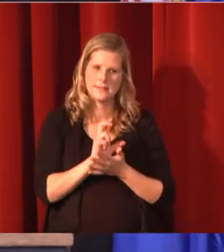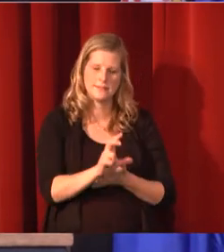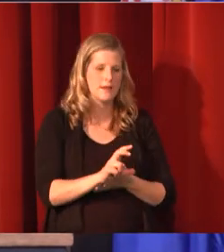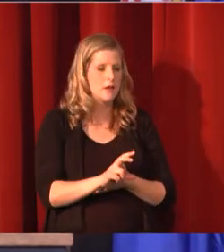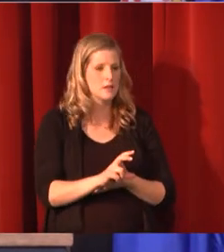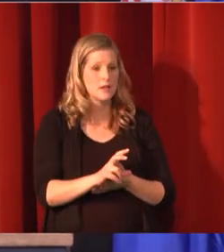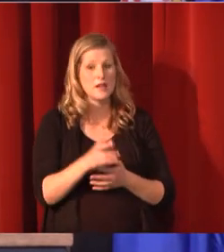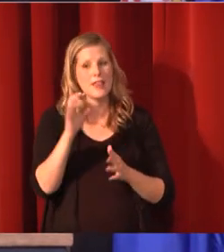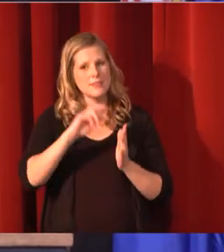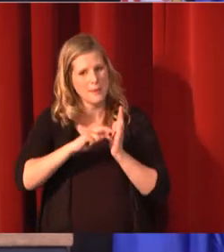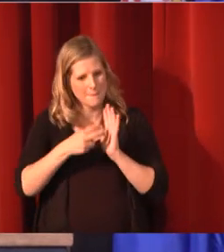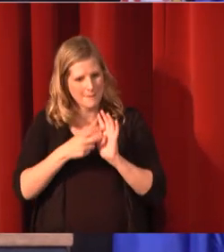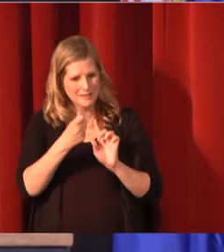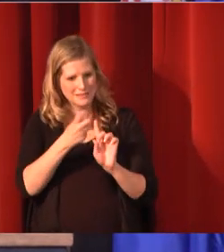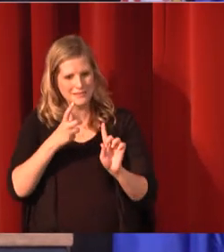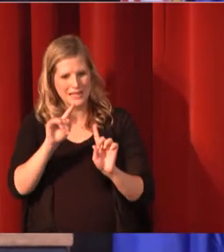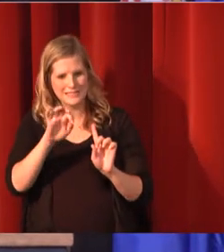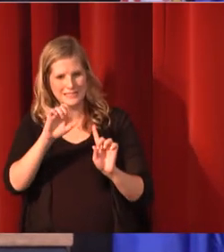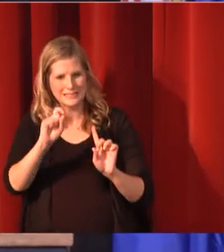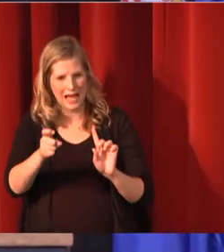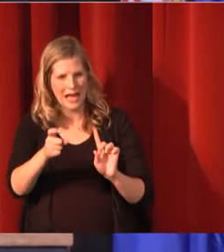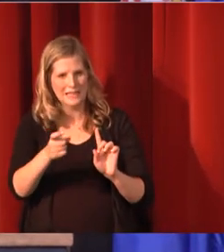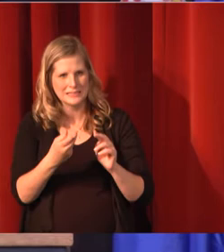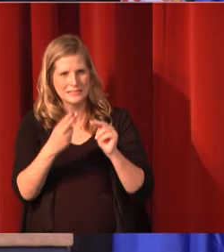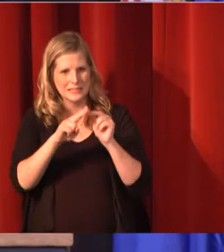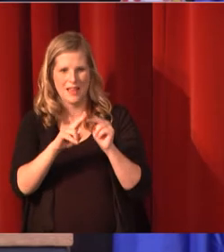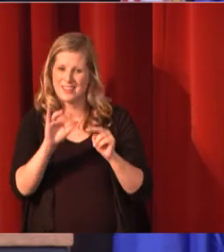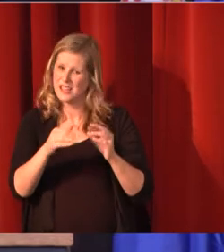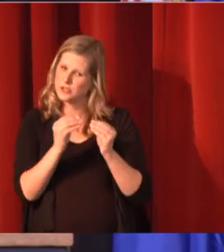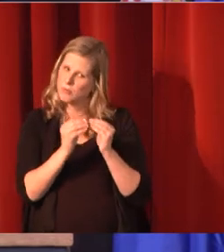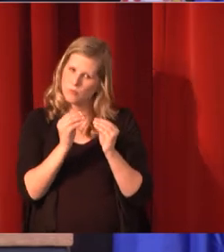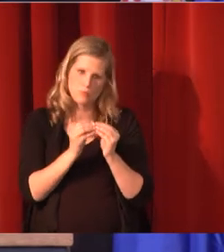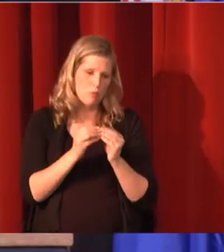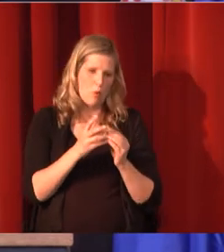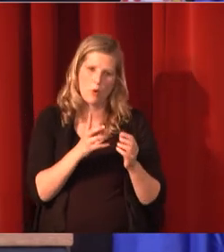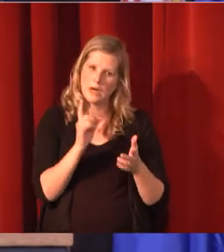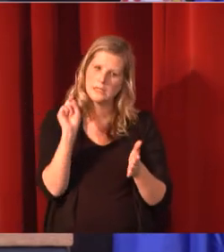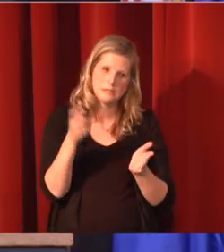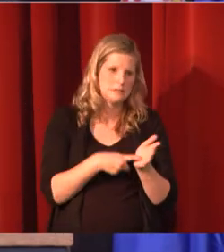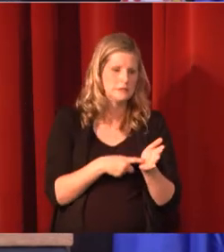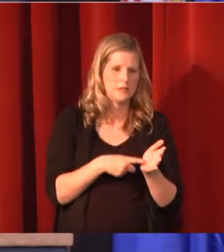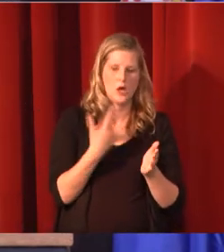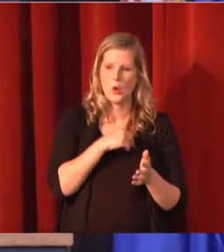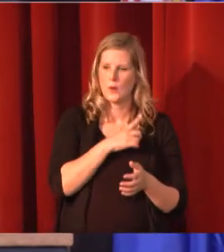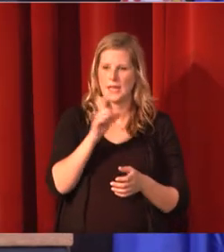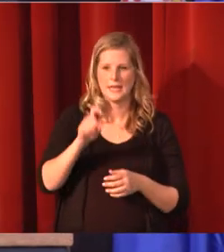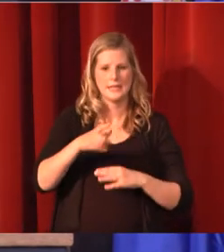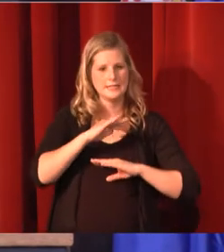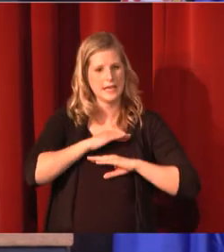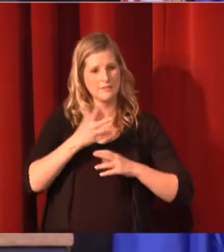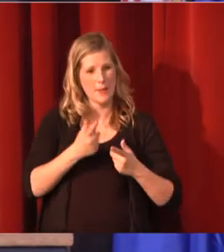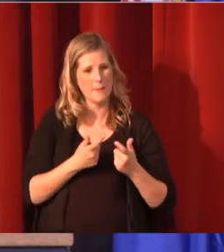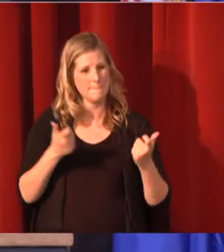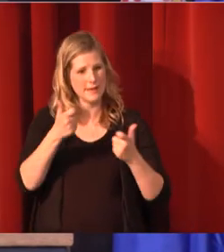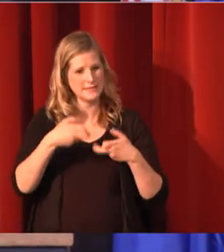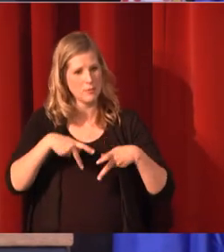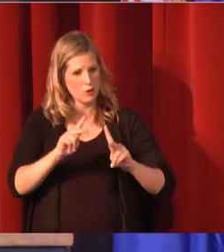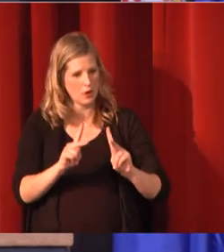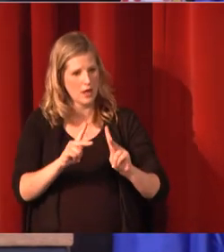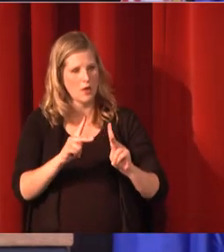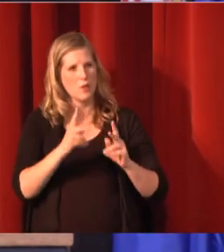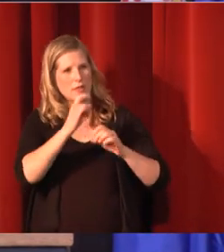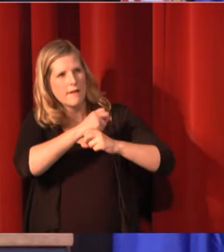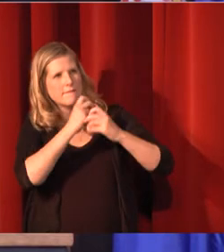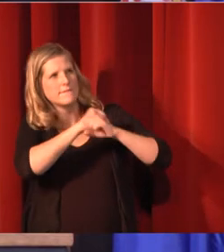our tax base is more urgent than ever that's why we have to meet our biggest opportunities with a big